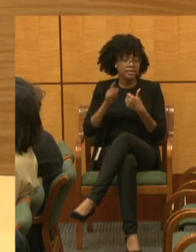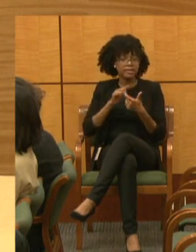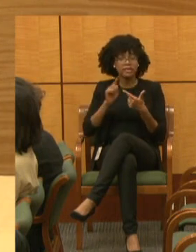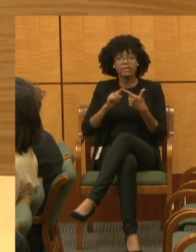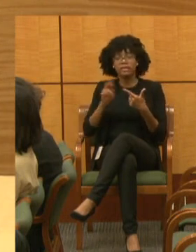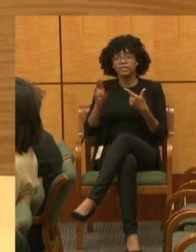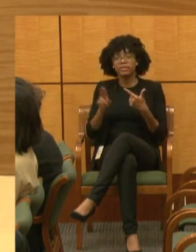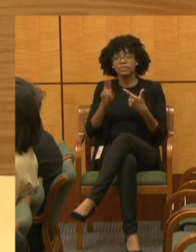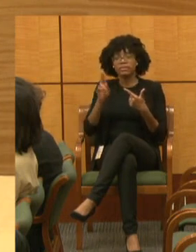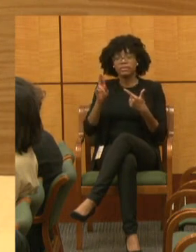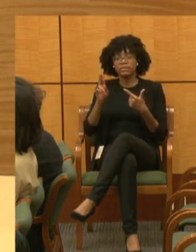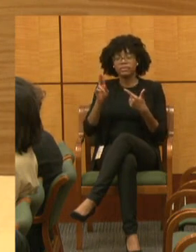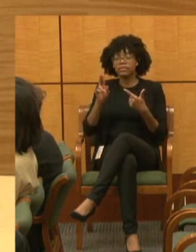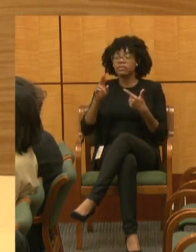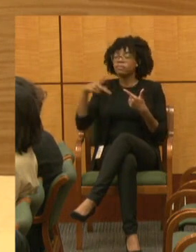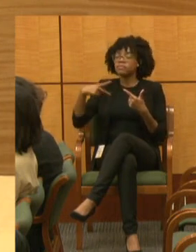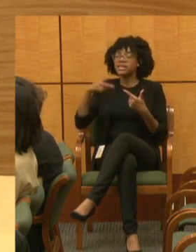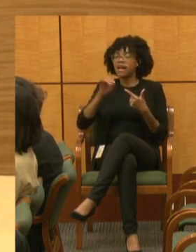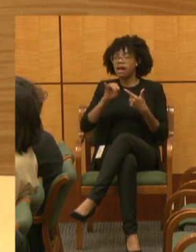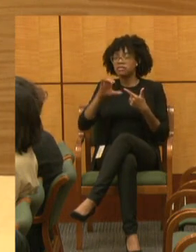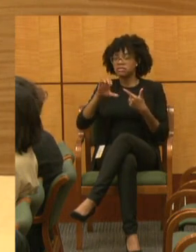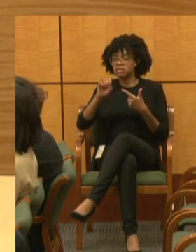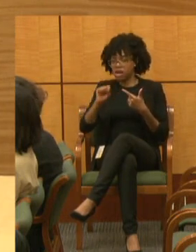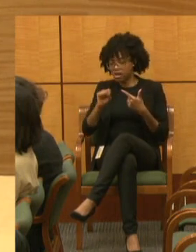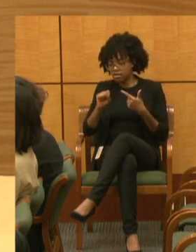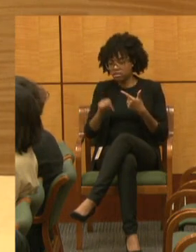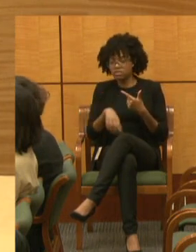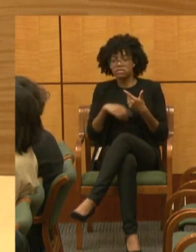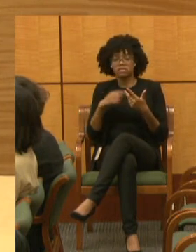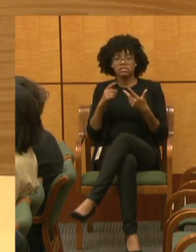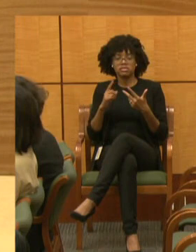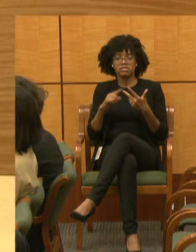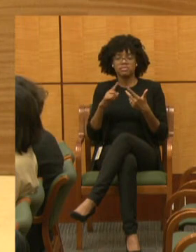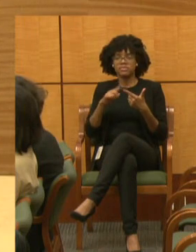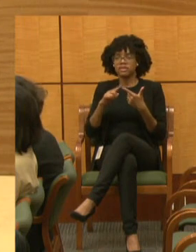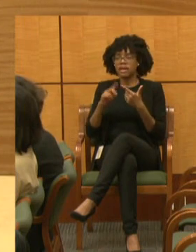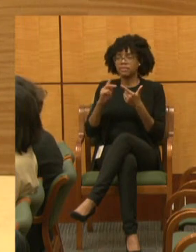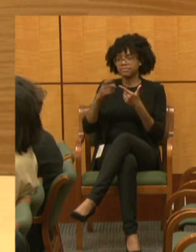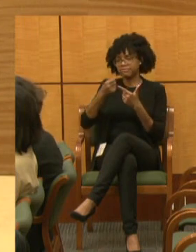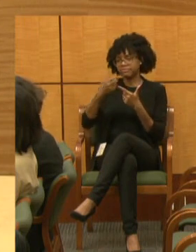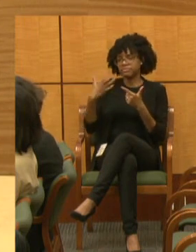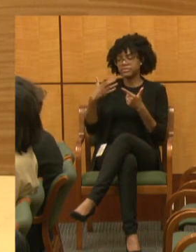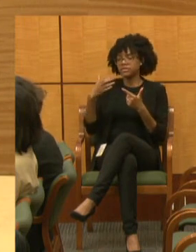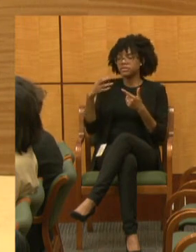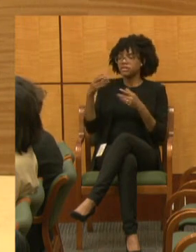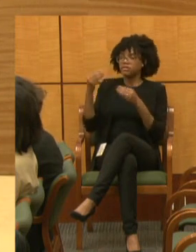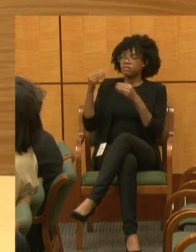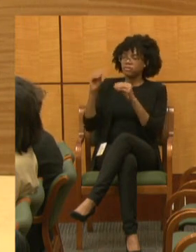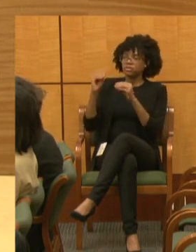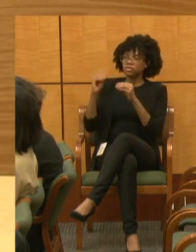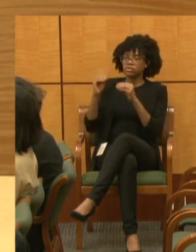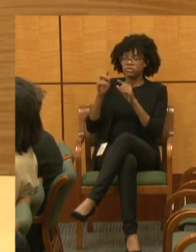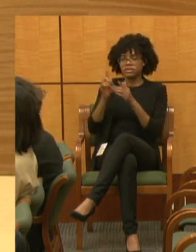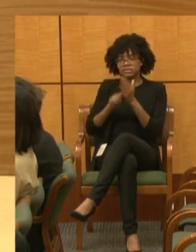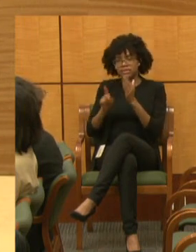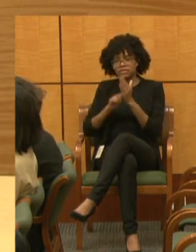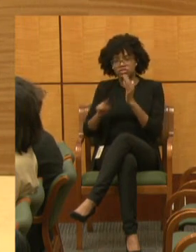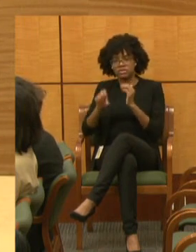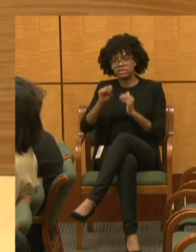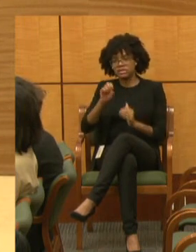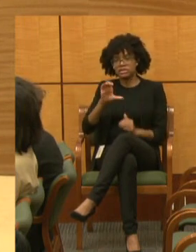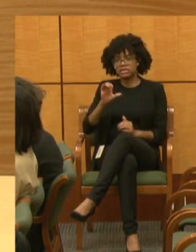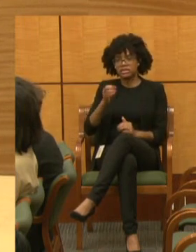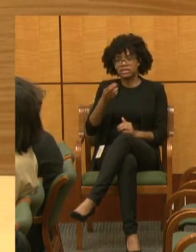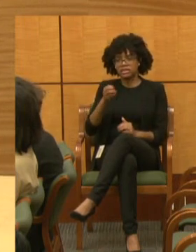or members of the PICS, and that's the Pharmaceutical Inspection Cooperation Scheme, which was established in